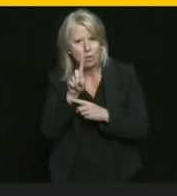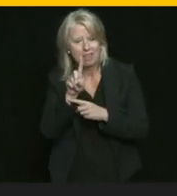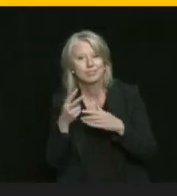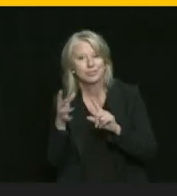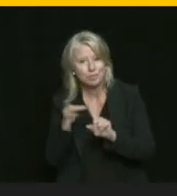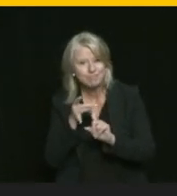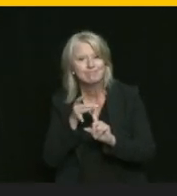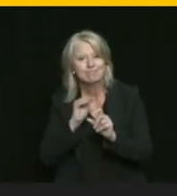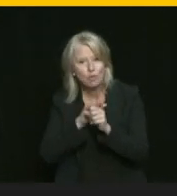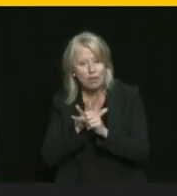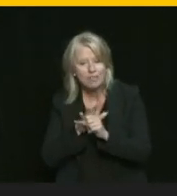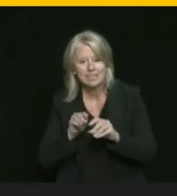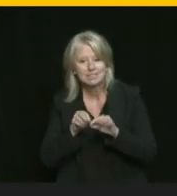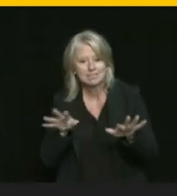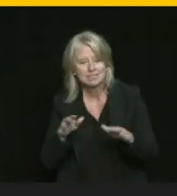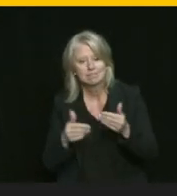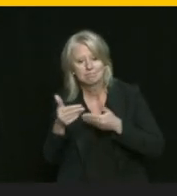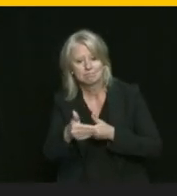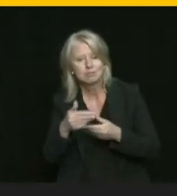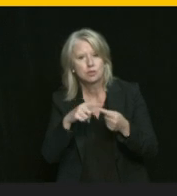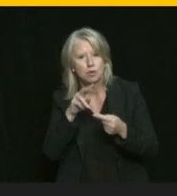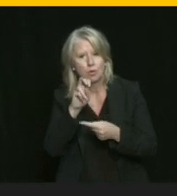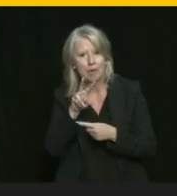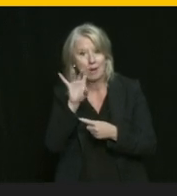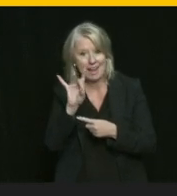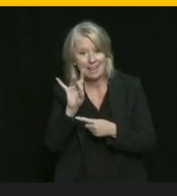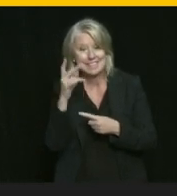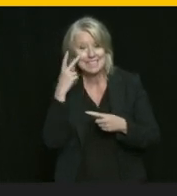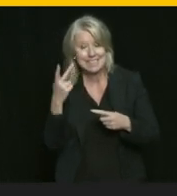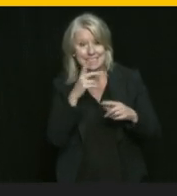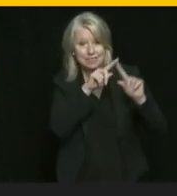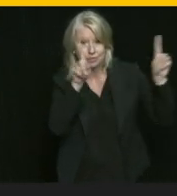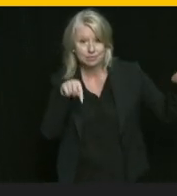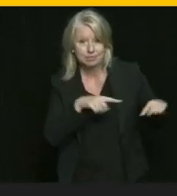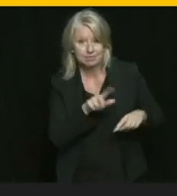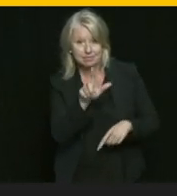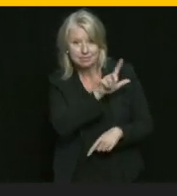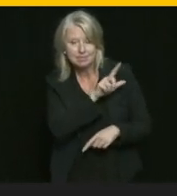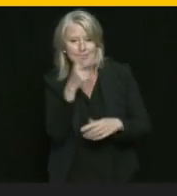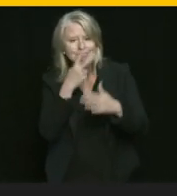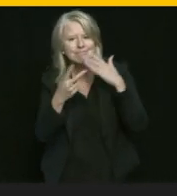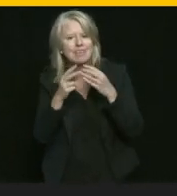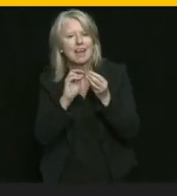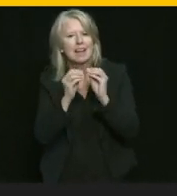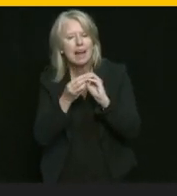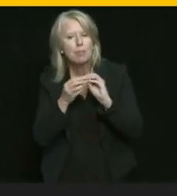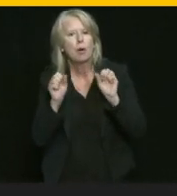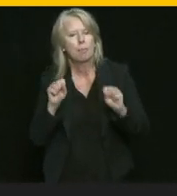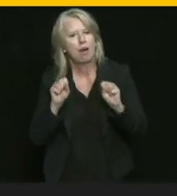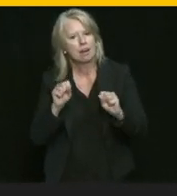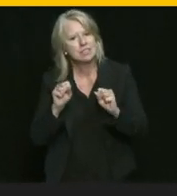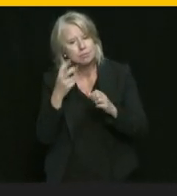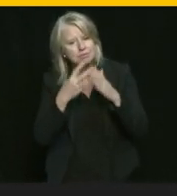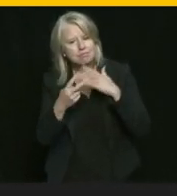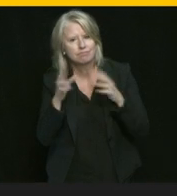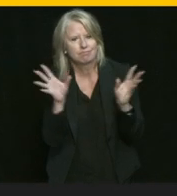251,800 to November the 8th. The graph on the left shows the predicted number of cases could be in the range of